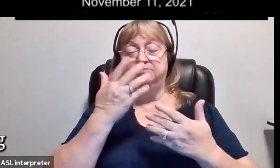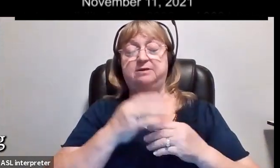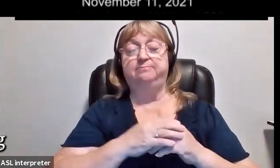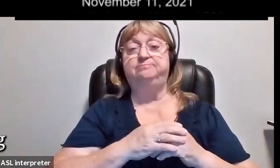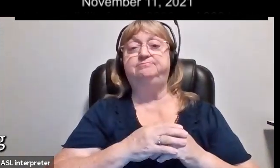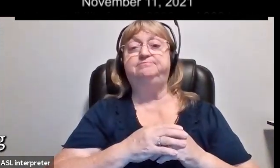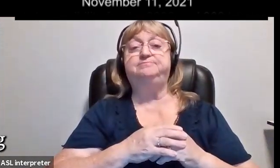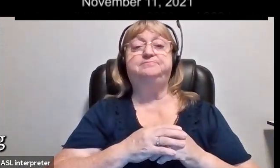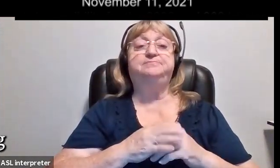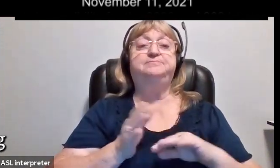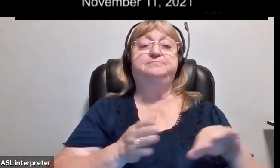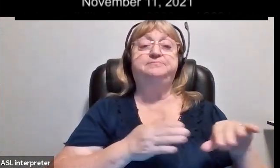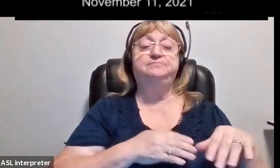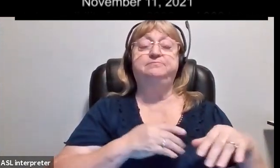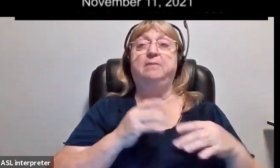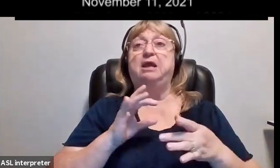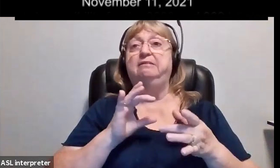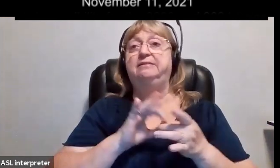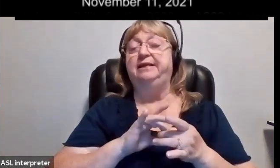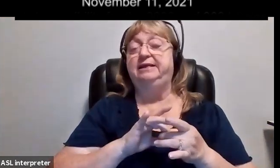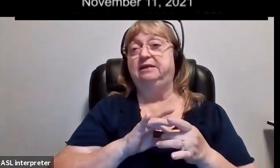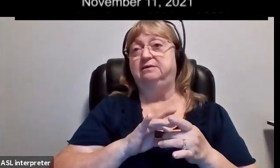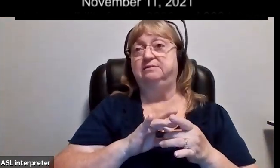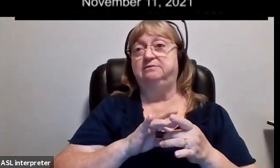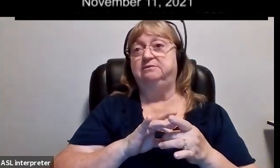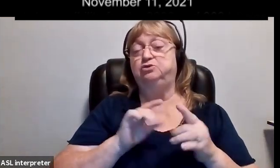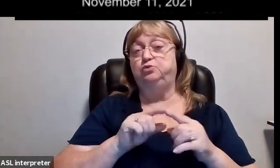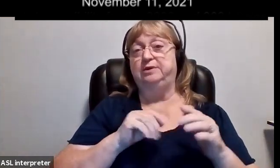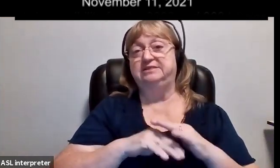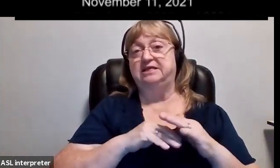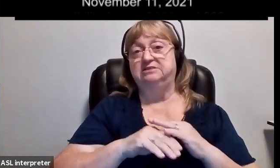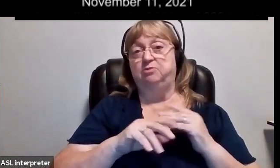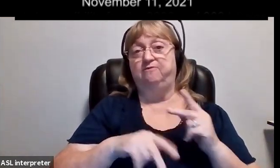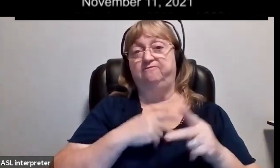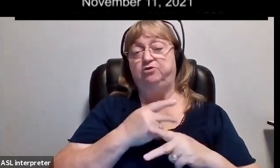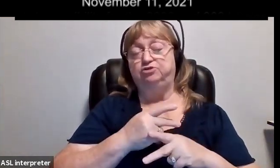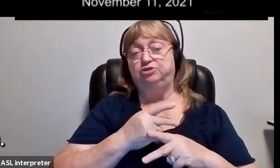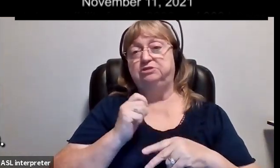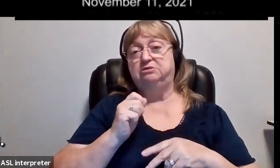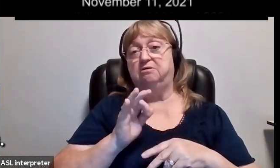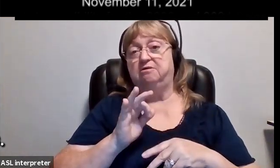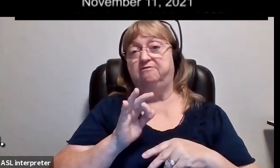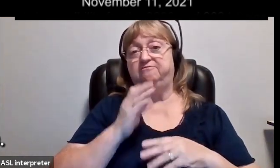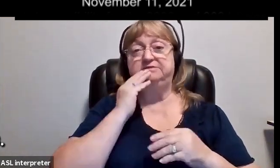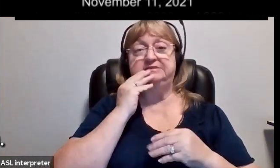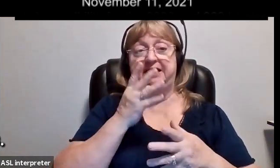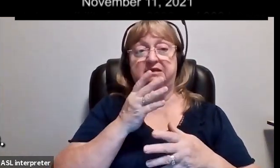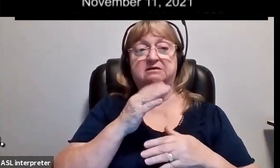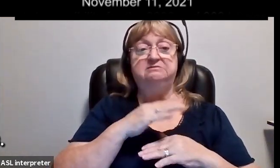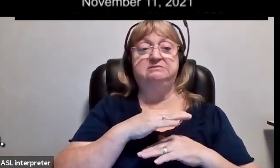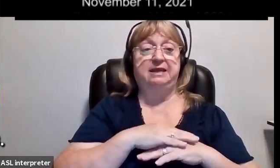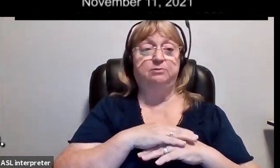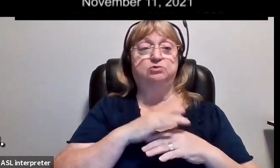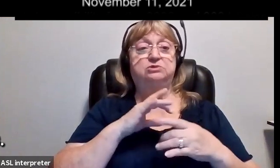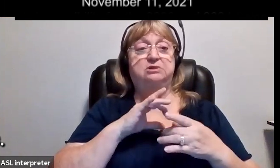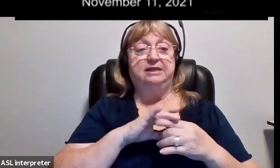Moving on, we mentioned linking to accessible versions of data tables or linking